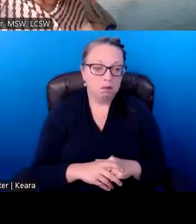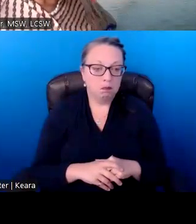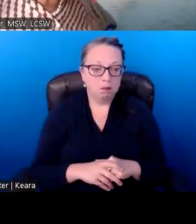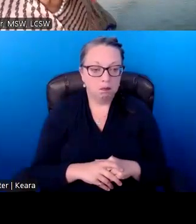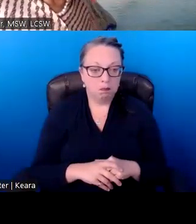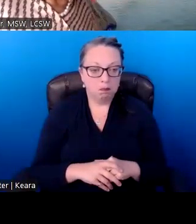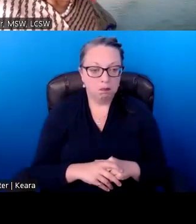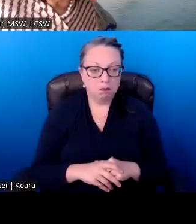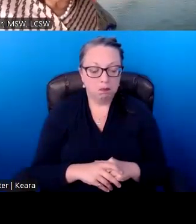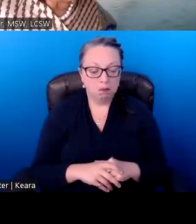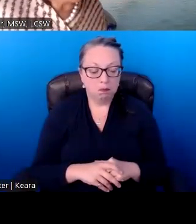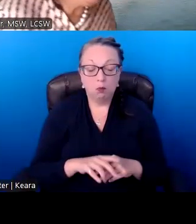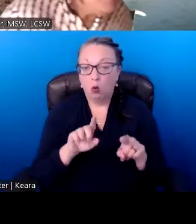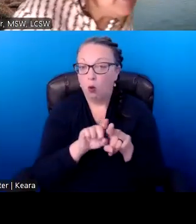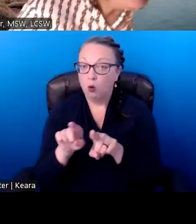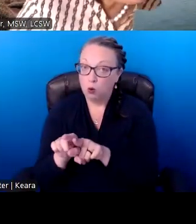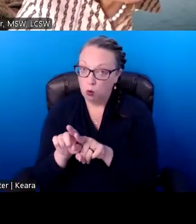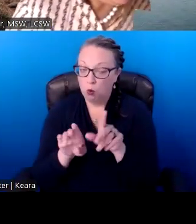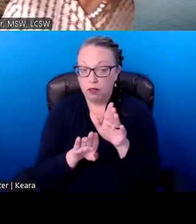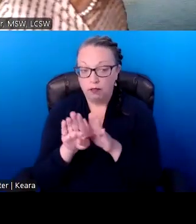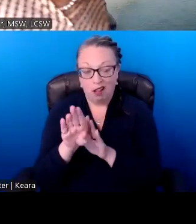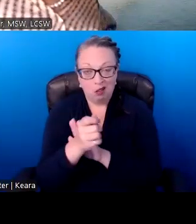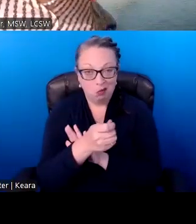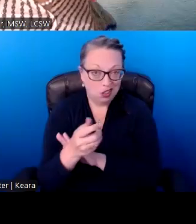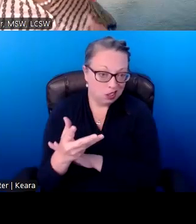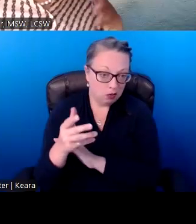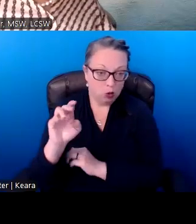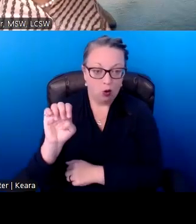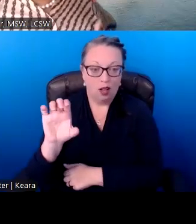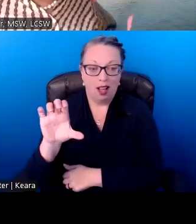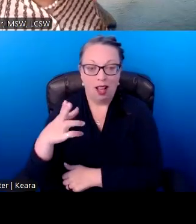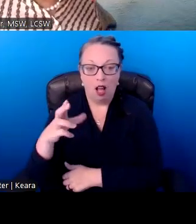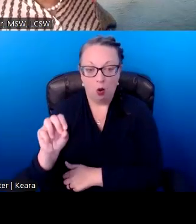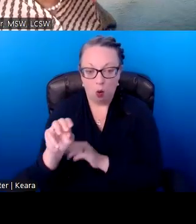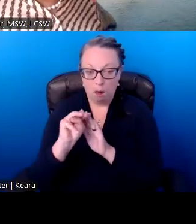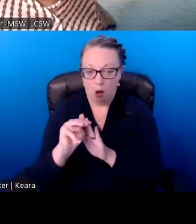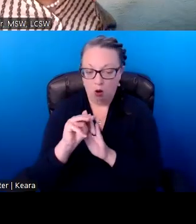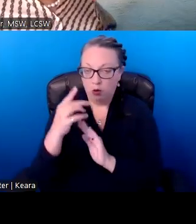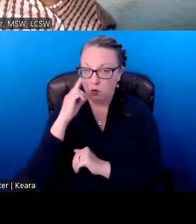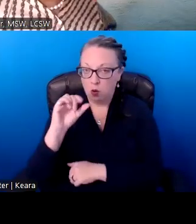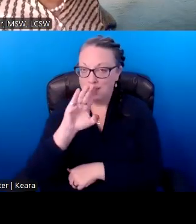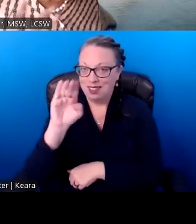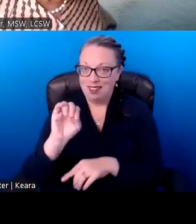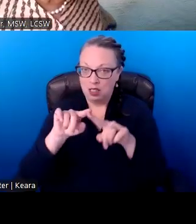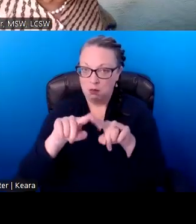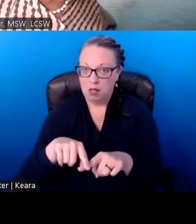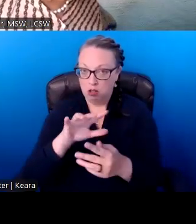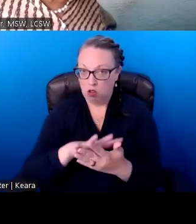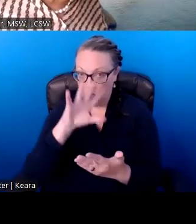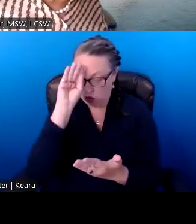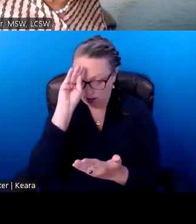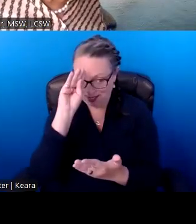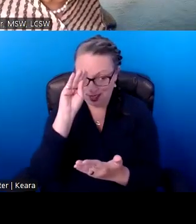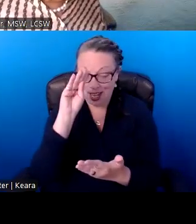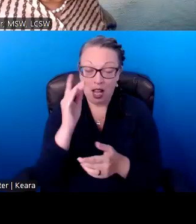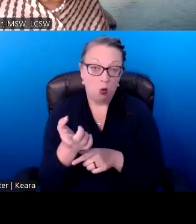We also have developed several echo models for case-based learning, and one of the ones that I'm most proud